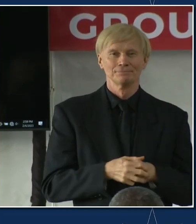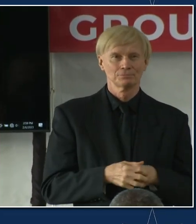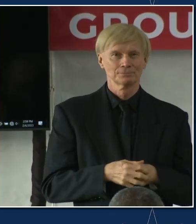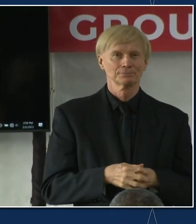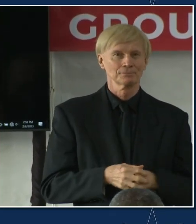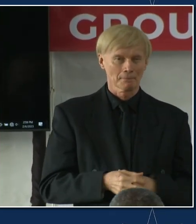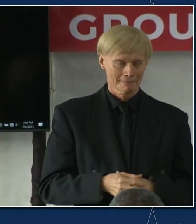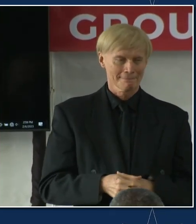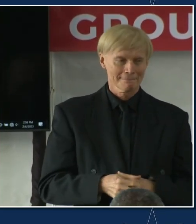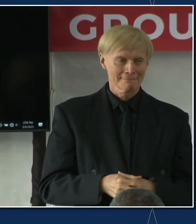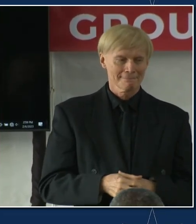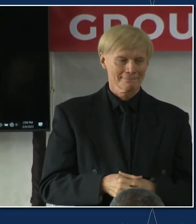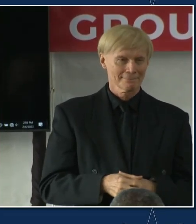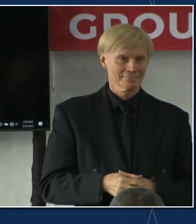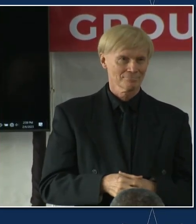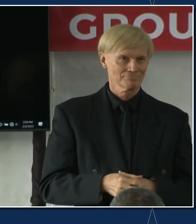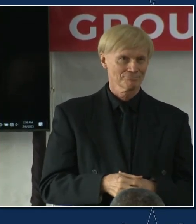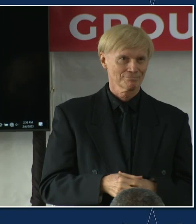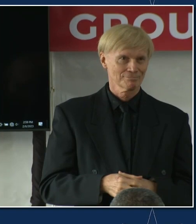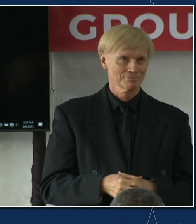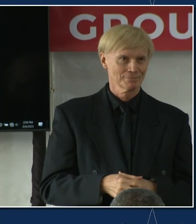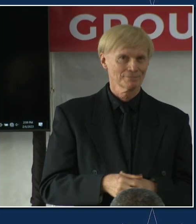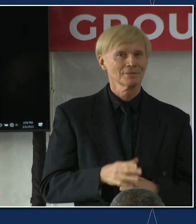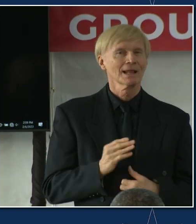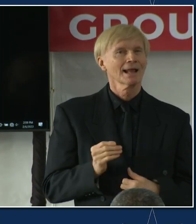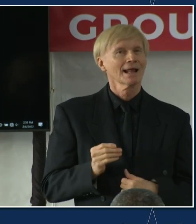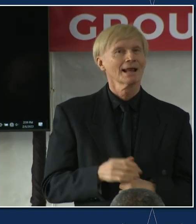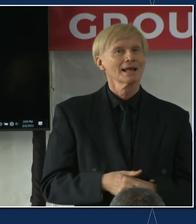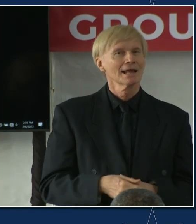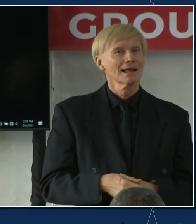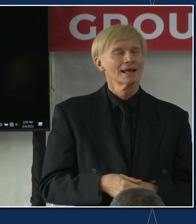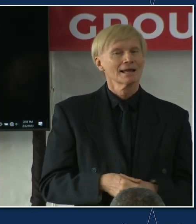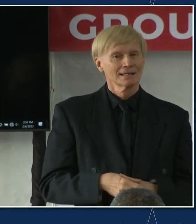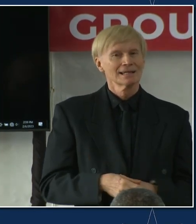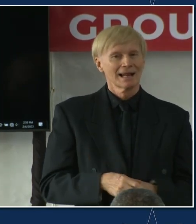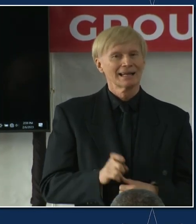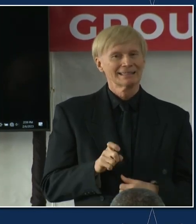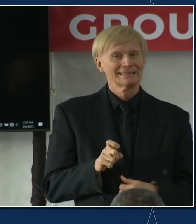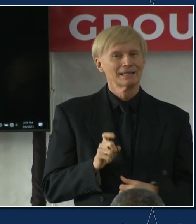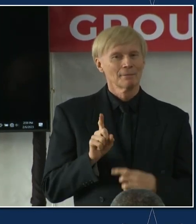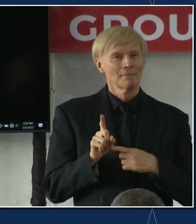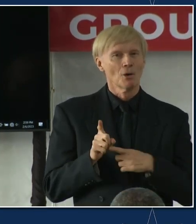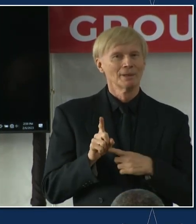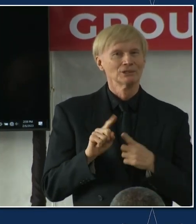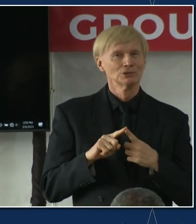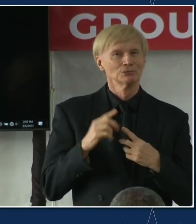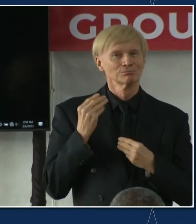man, that's heavy. I just need a moment to take it all in.